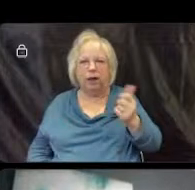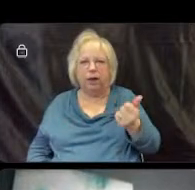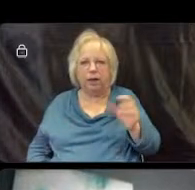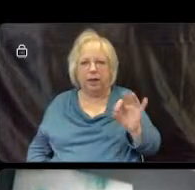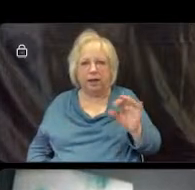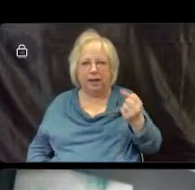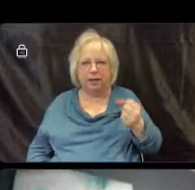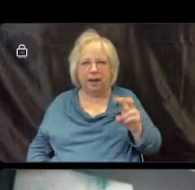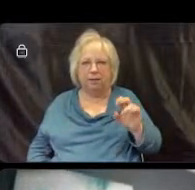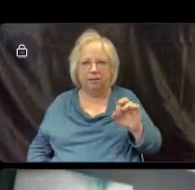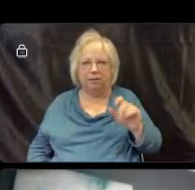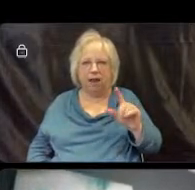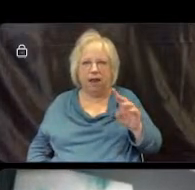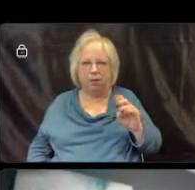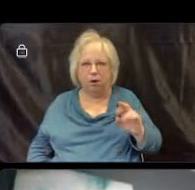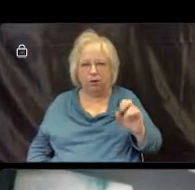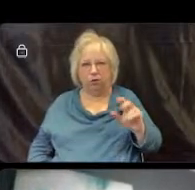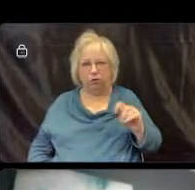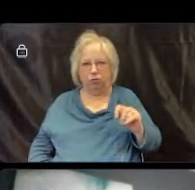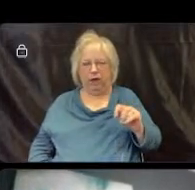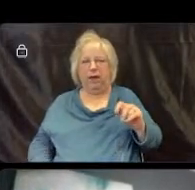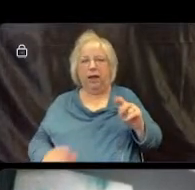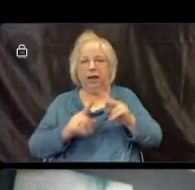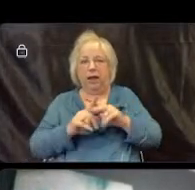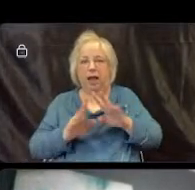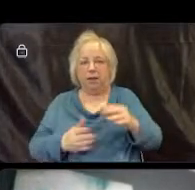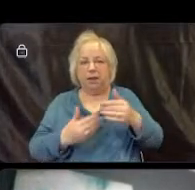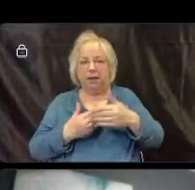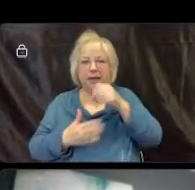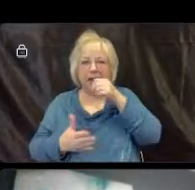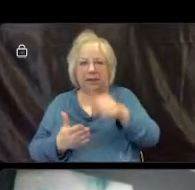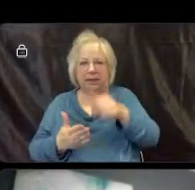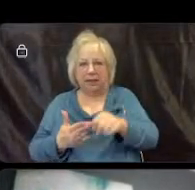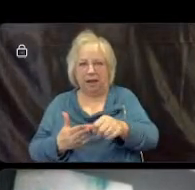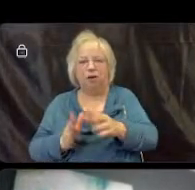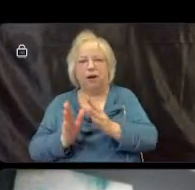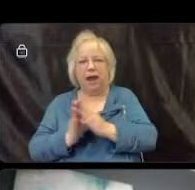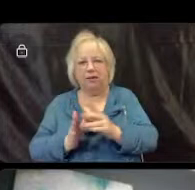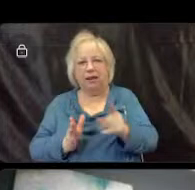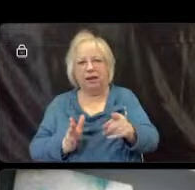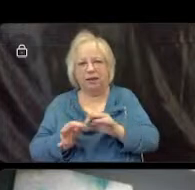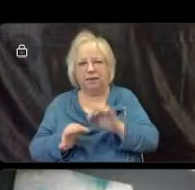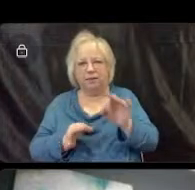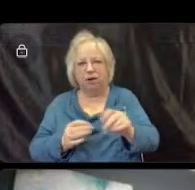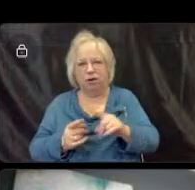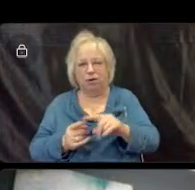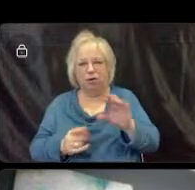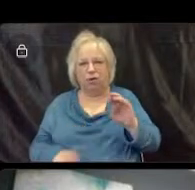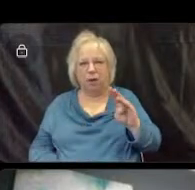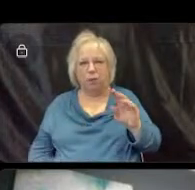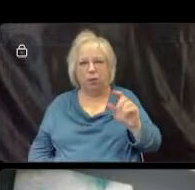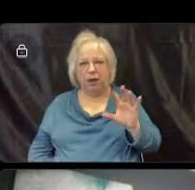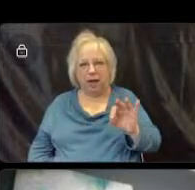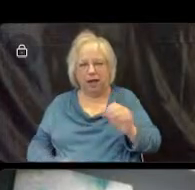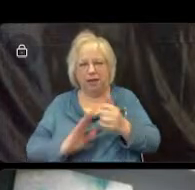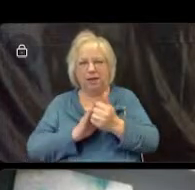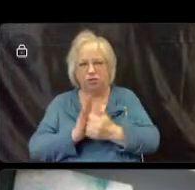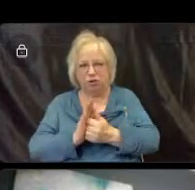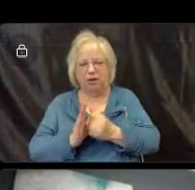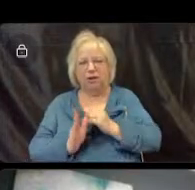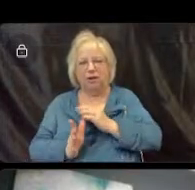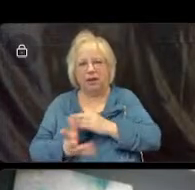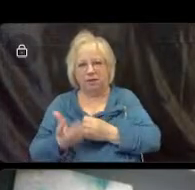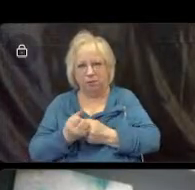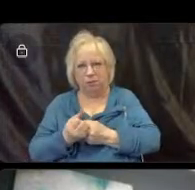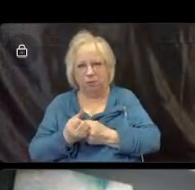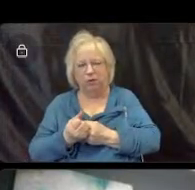Street. The applicant submitted a letter to staff on December 29th requesting the application be deferred to the February 9th agenda. Staff supports that